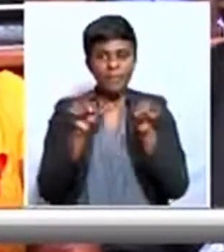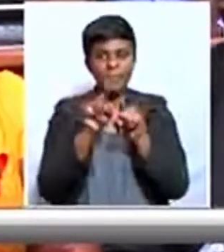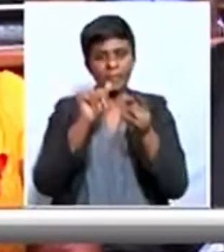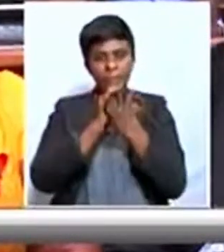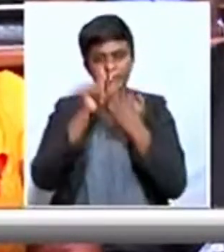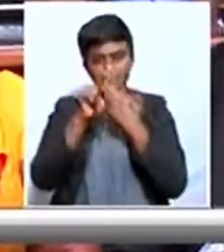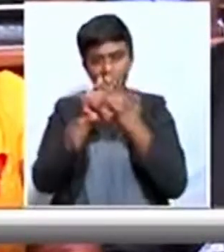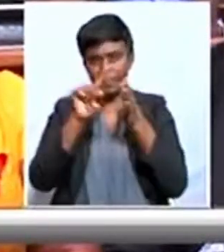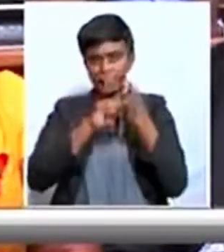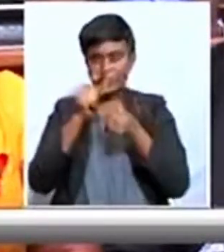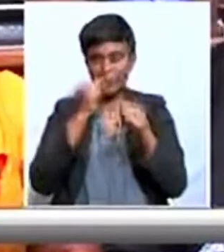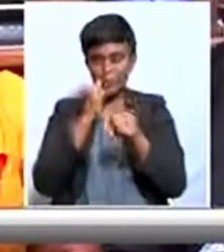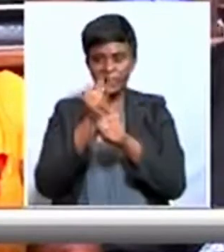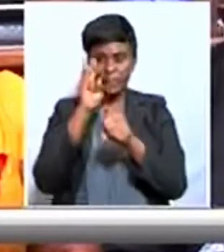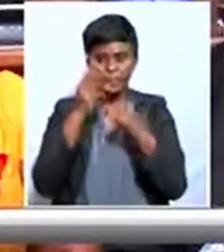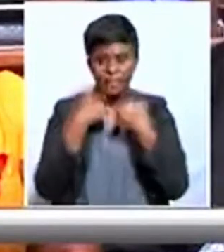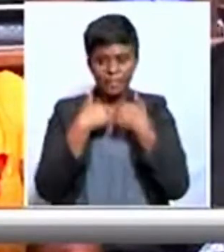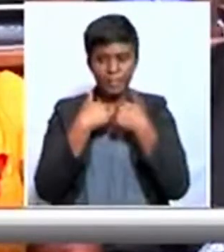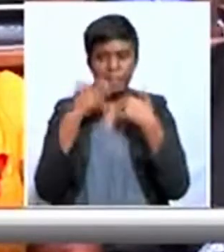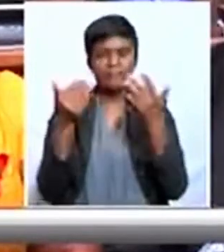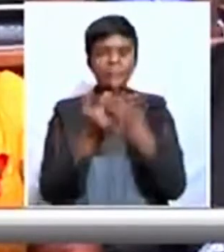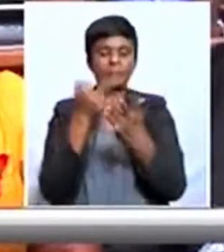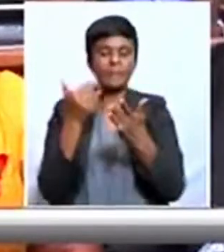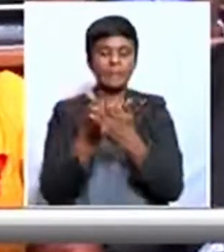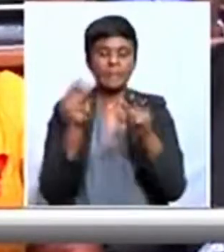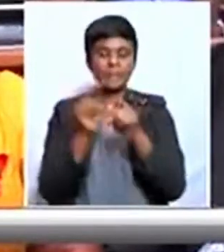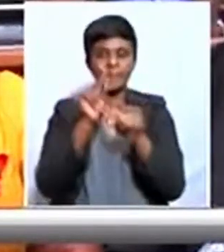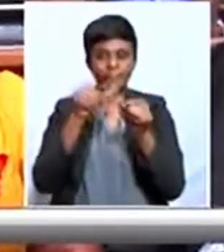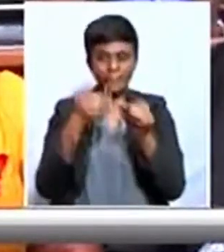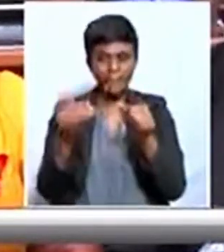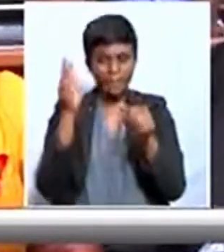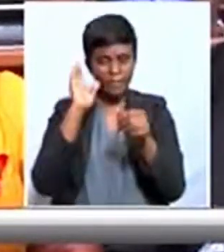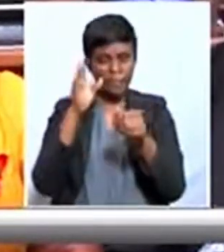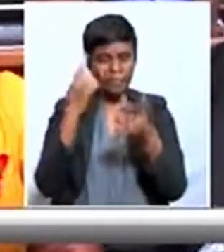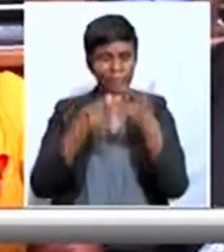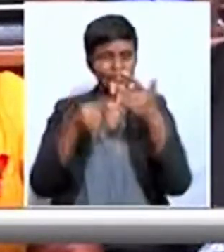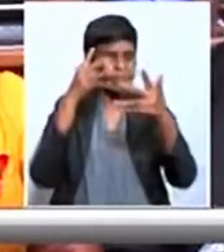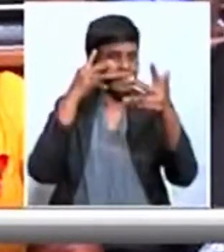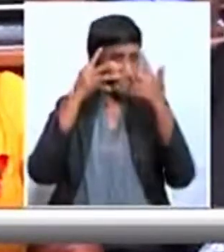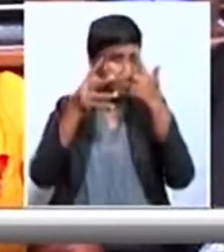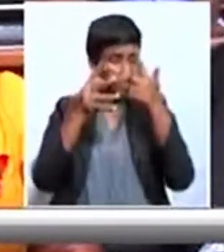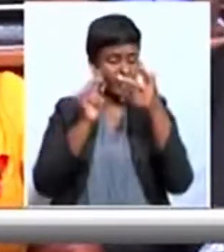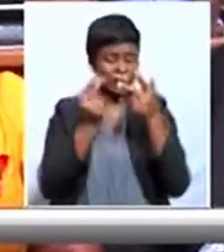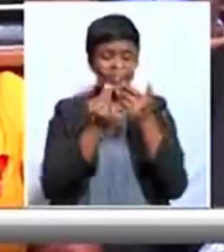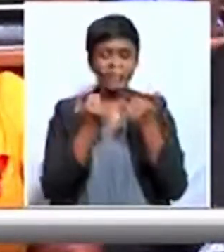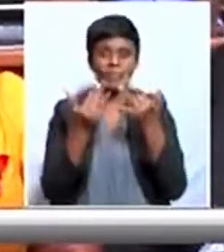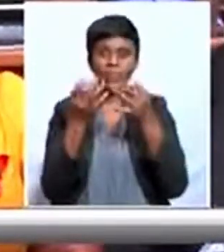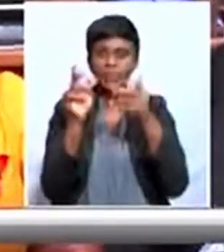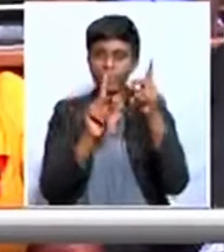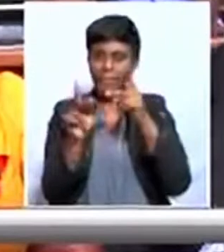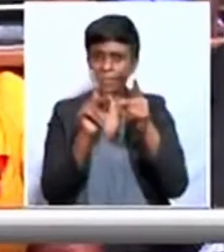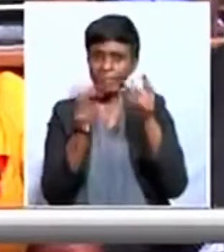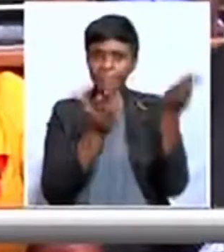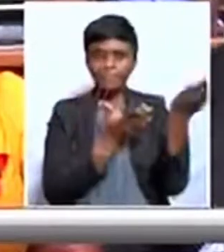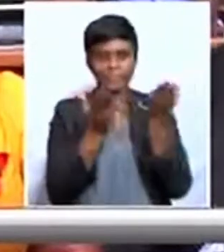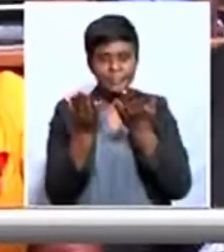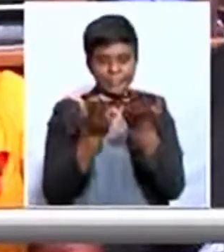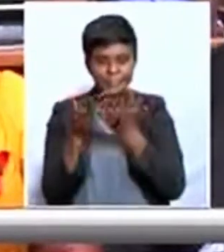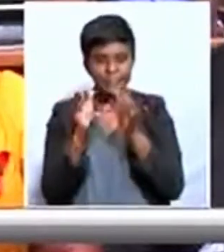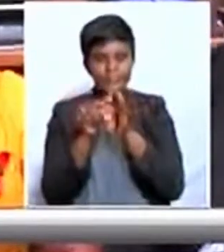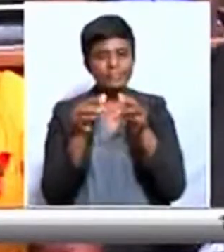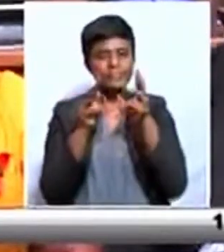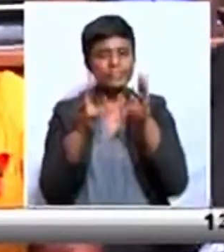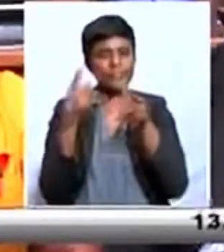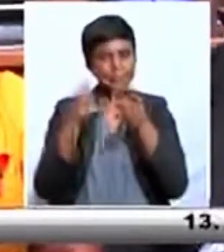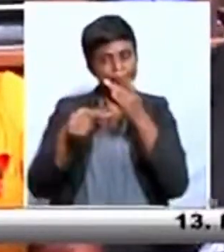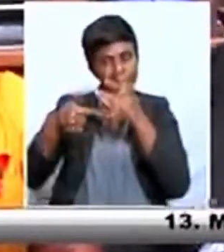year, there will be a new registry so that everything will be transparent. We want people to be served in a manner that they